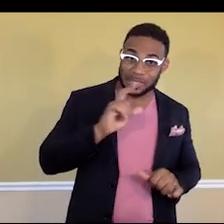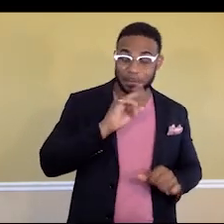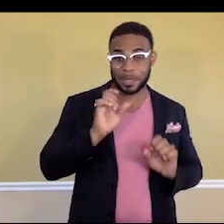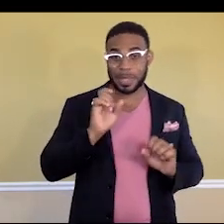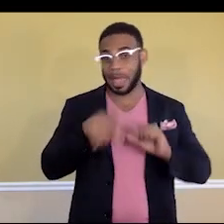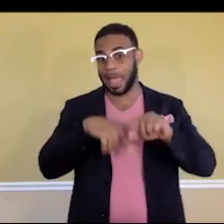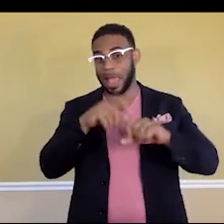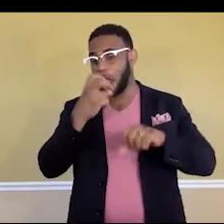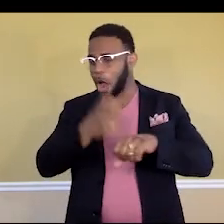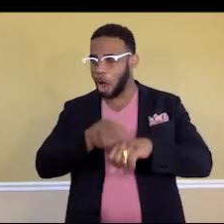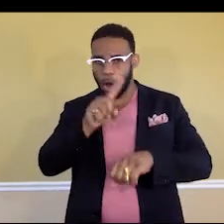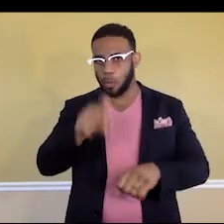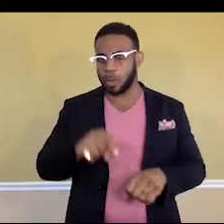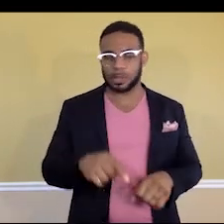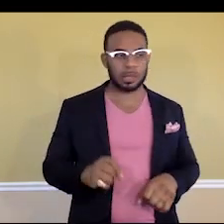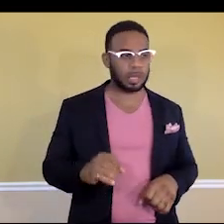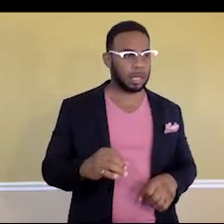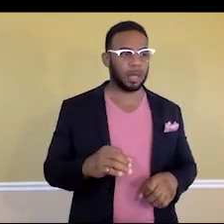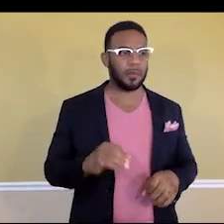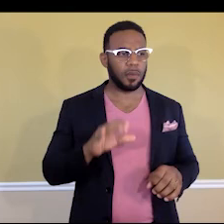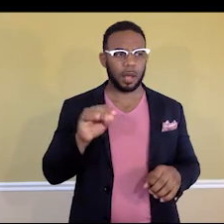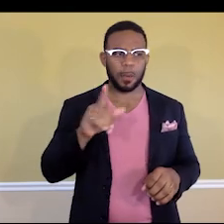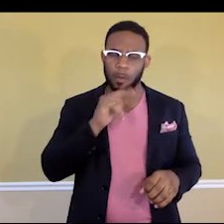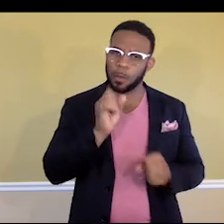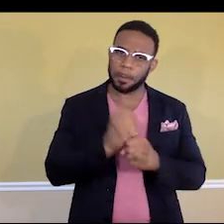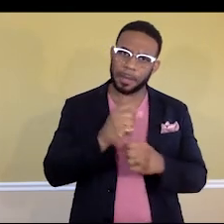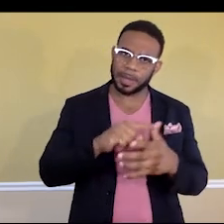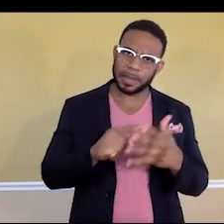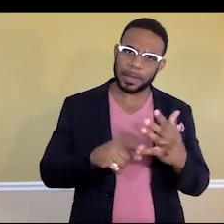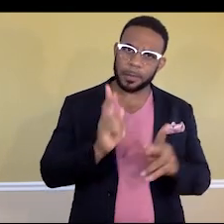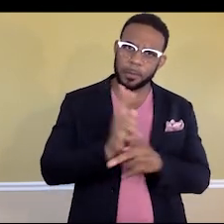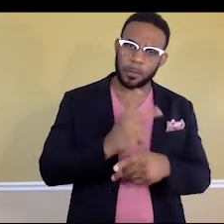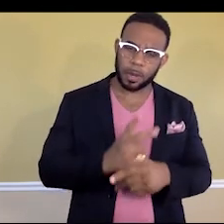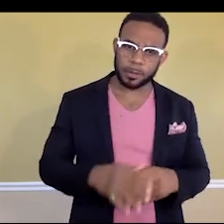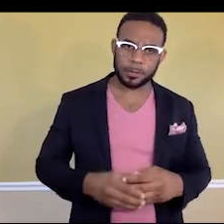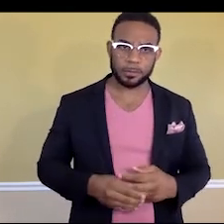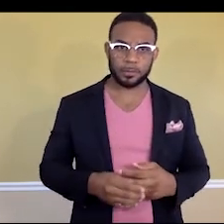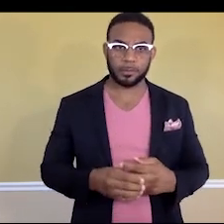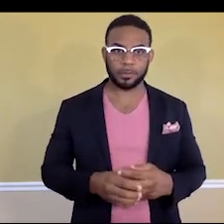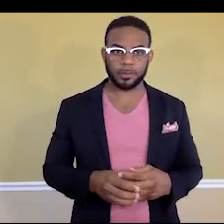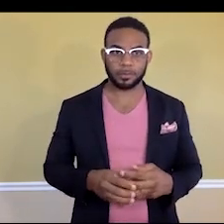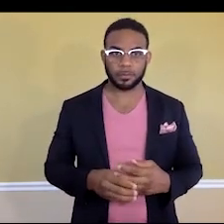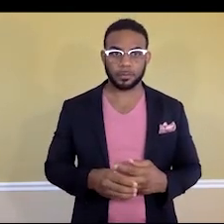be asking these hard questions of companies who make these products.